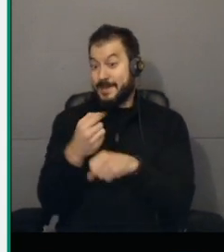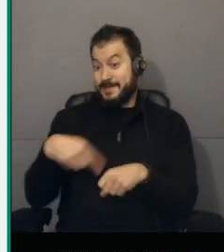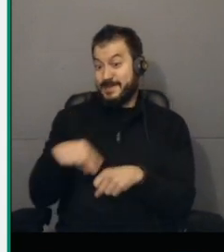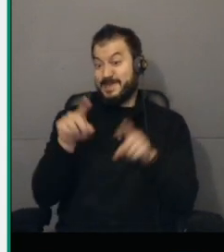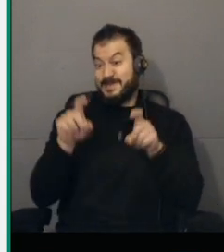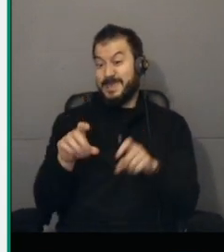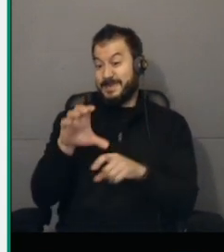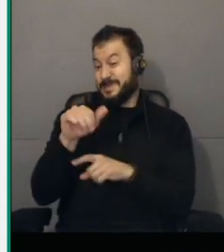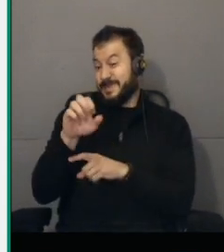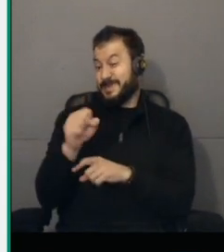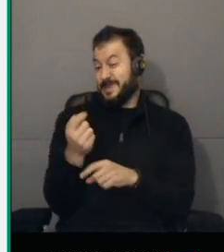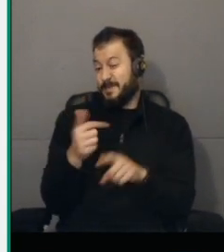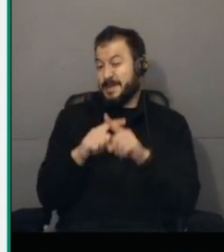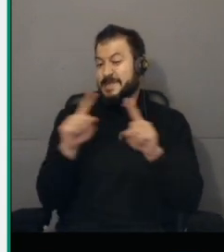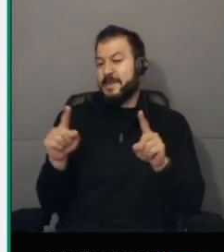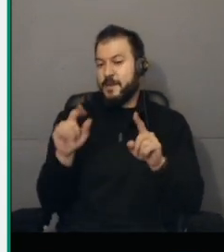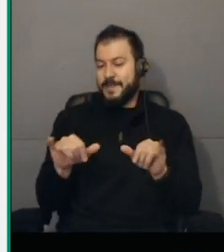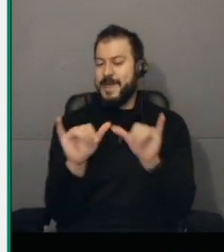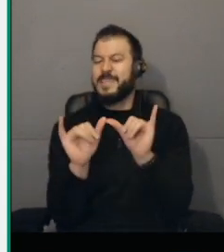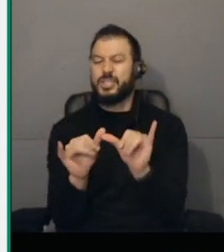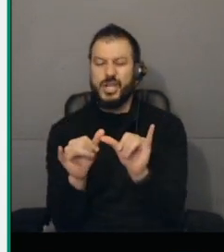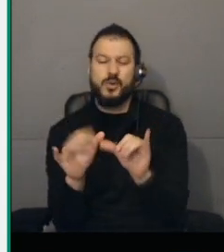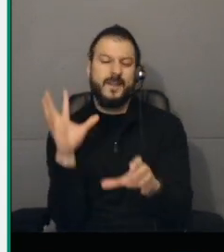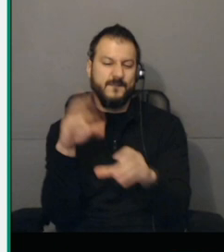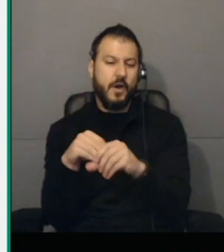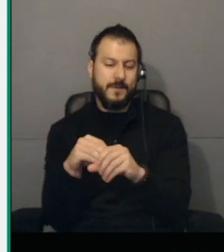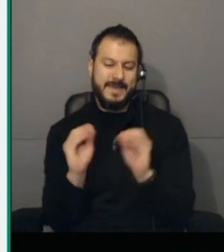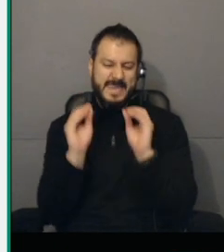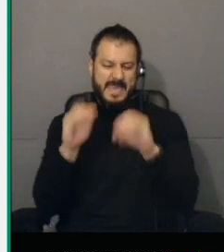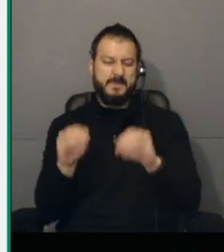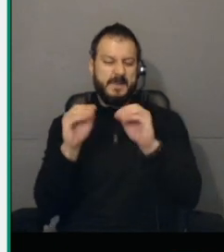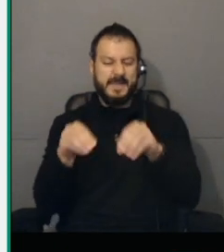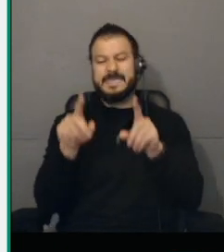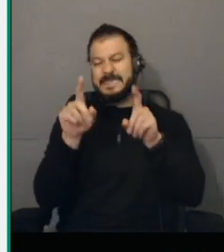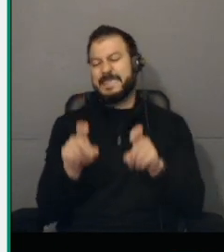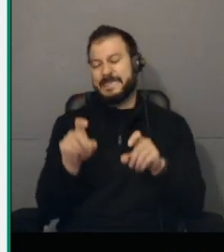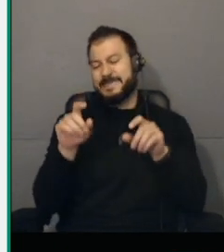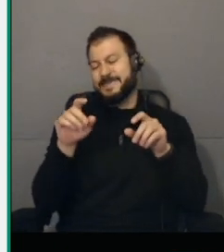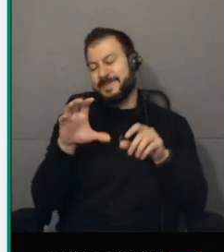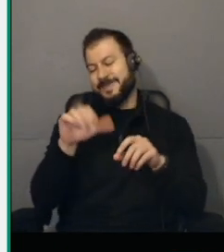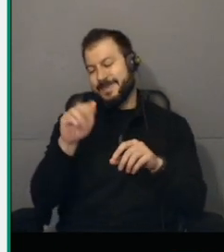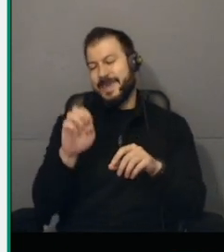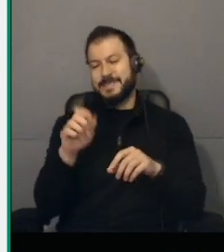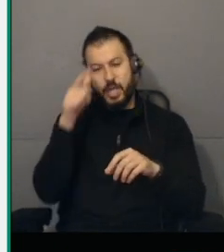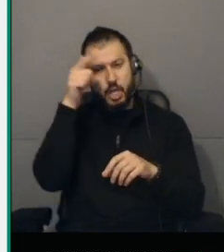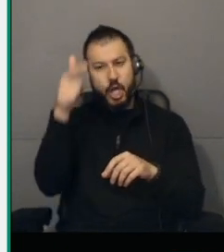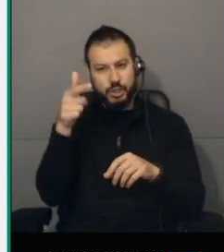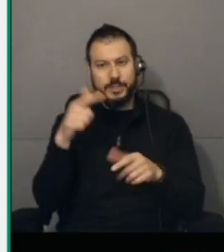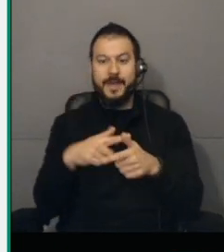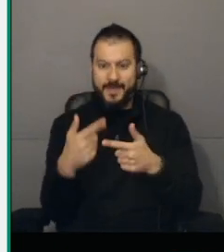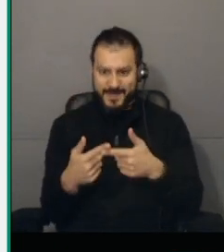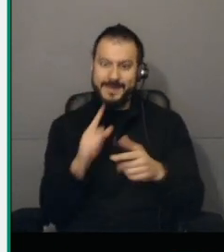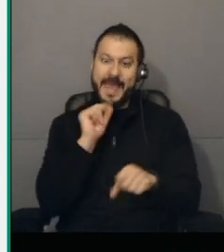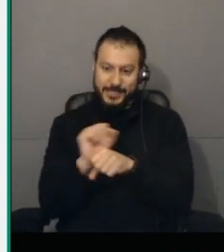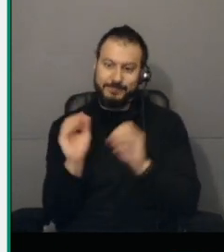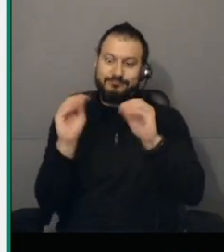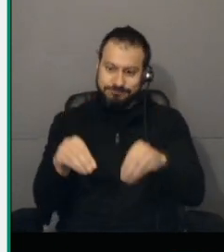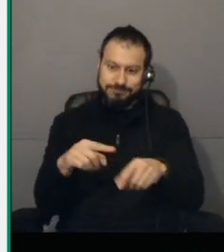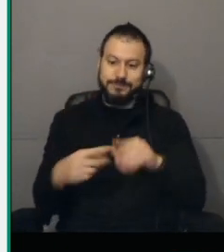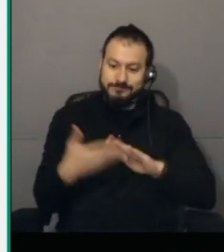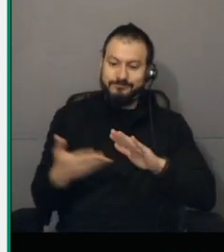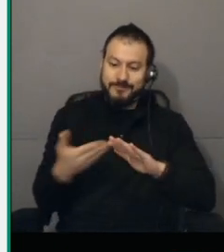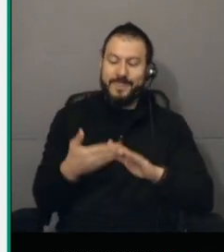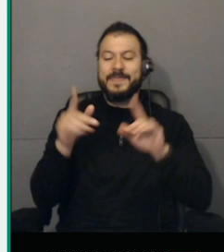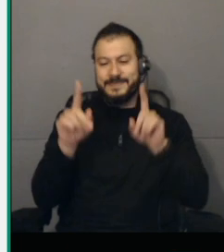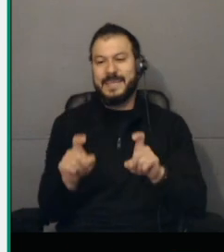these test cases a little different is the engineering involved in implementing test case logic, and of course the infrastructure to then run those tests.